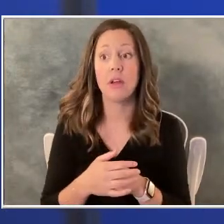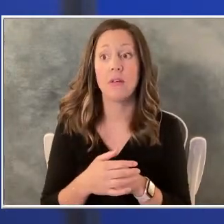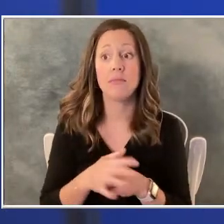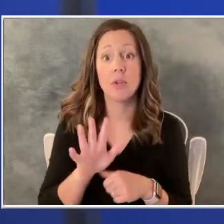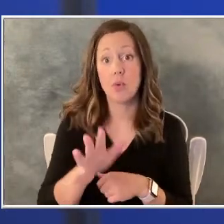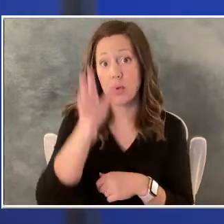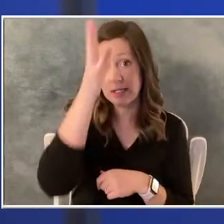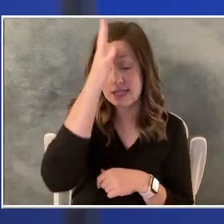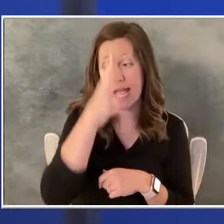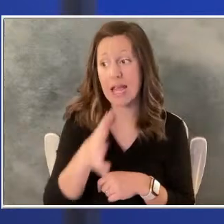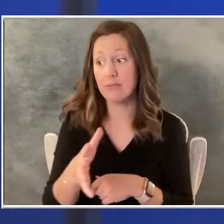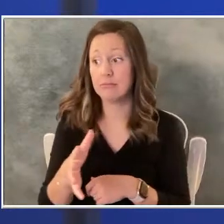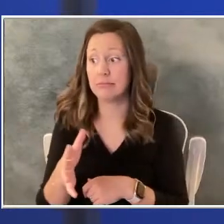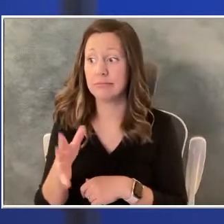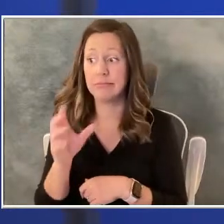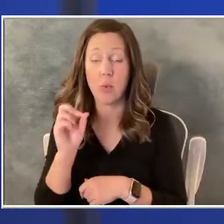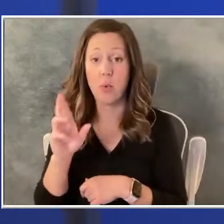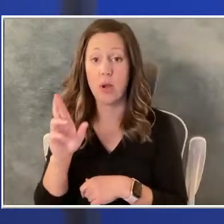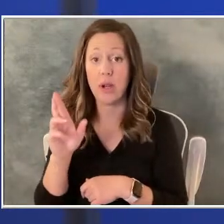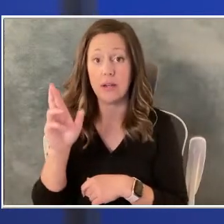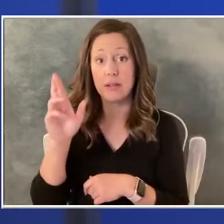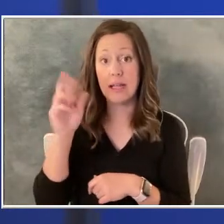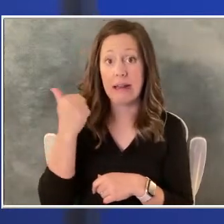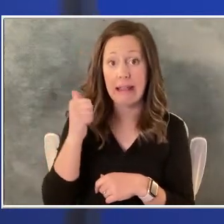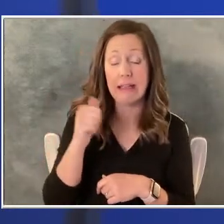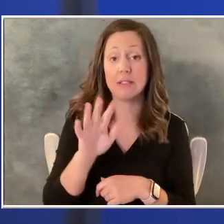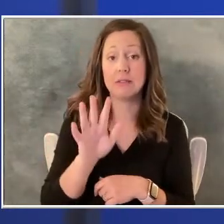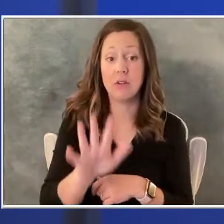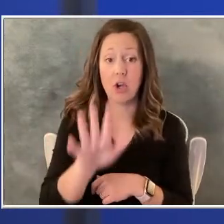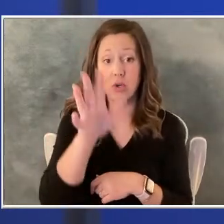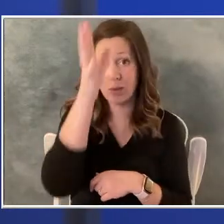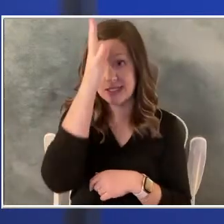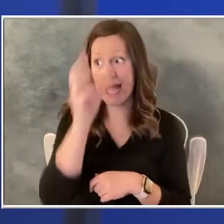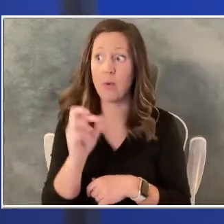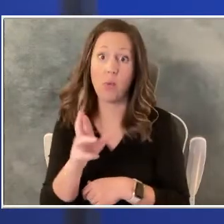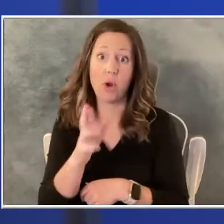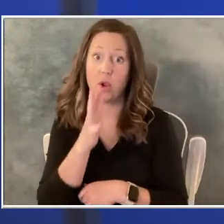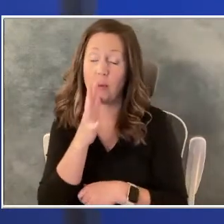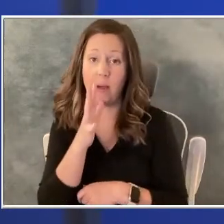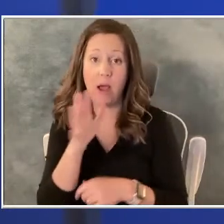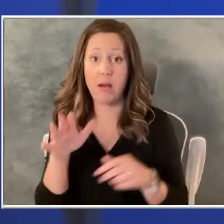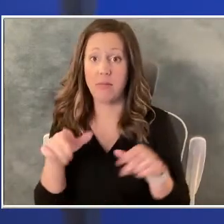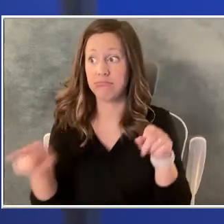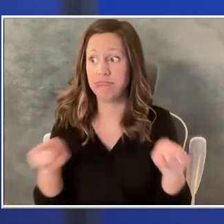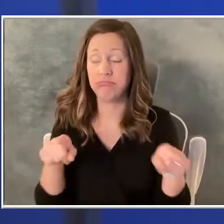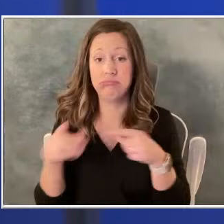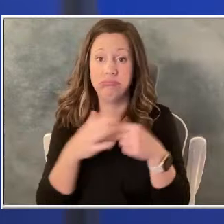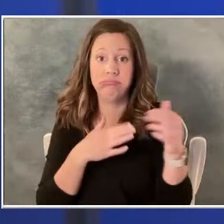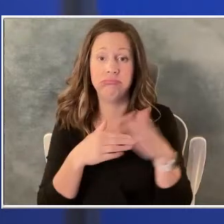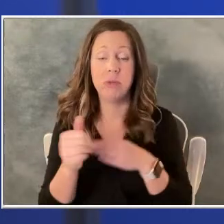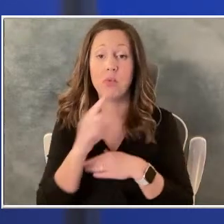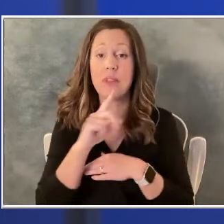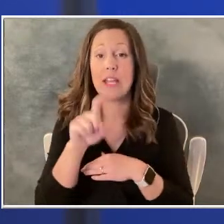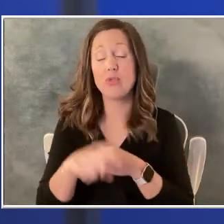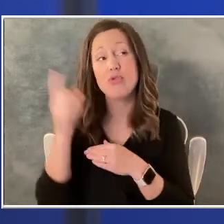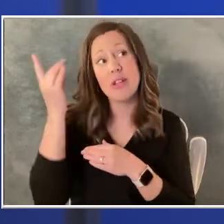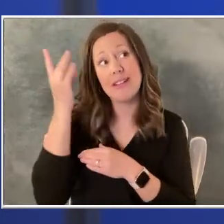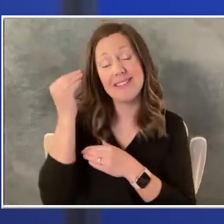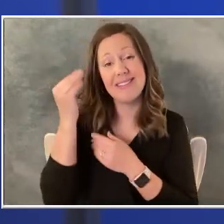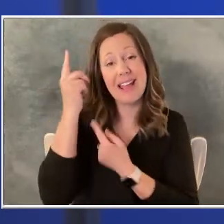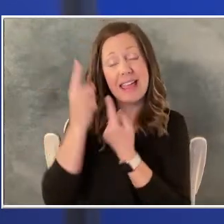or an aunt, on your dad's side or your mom's side, you should at least consider genetic testing and talk to